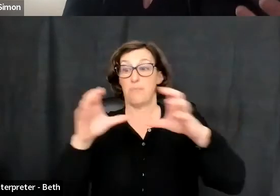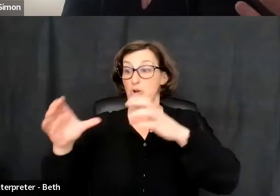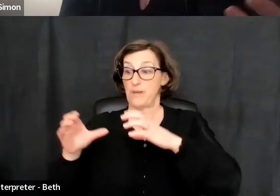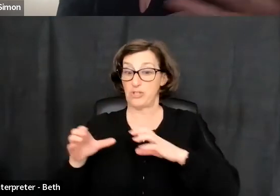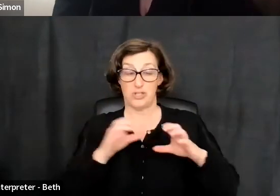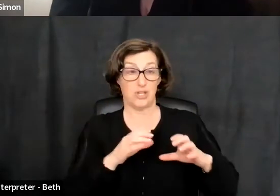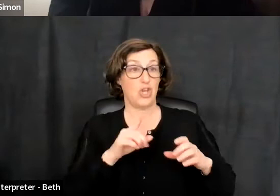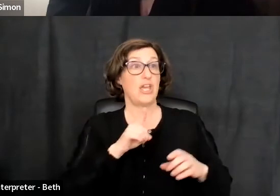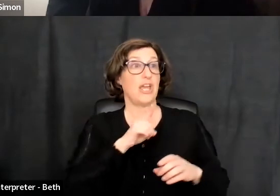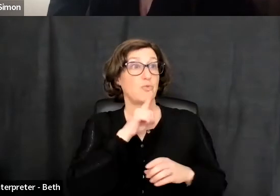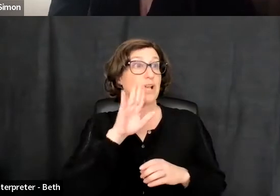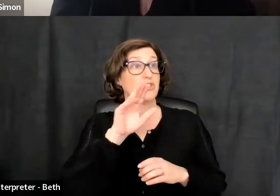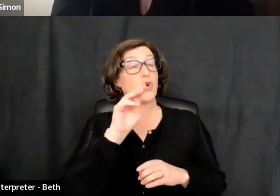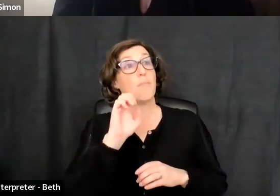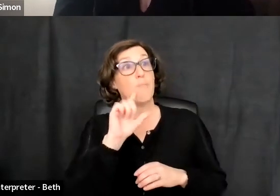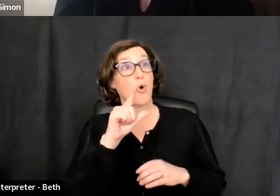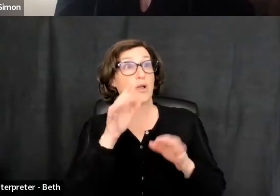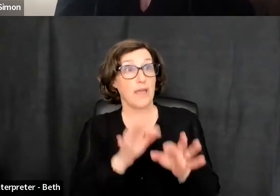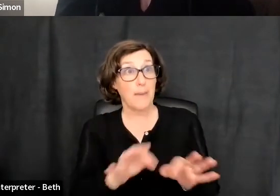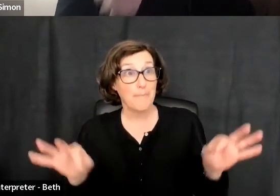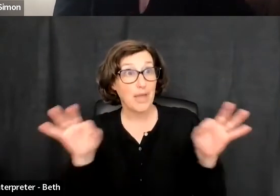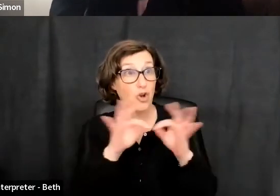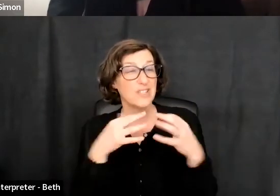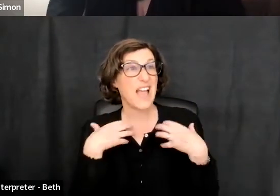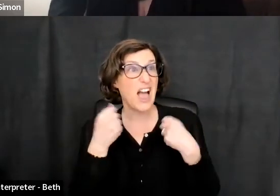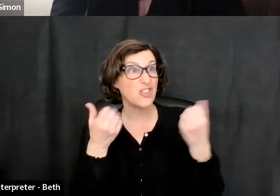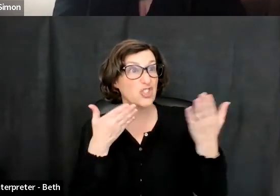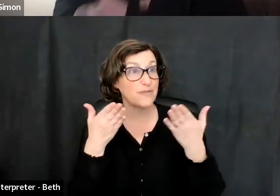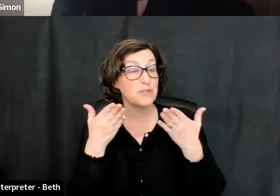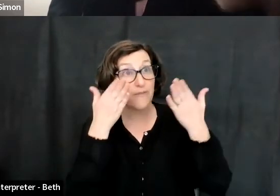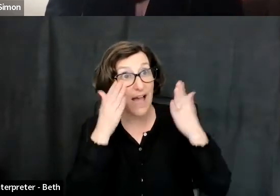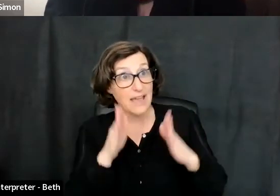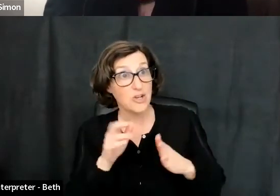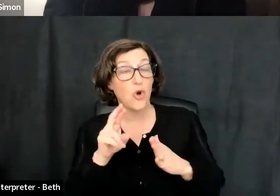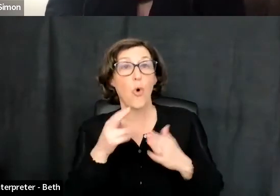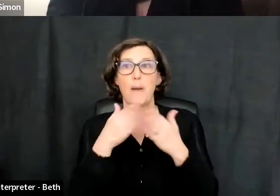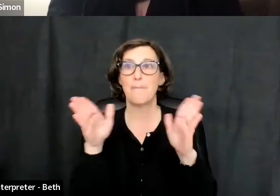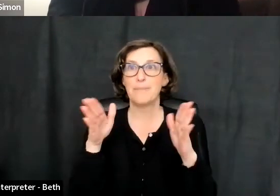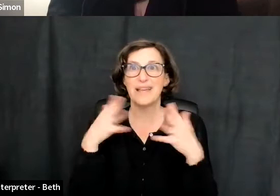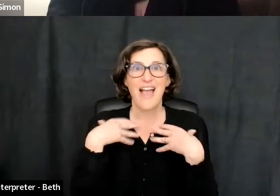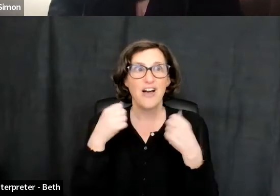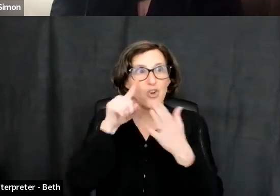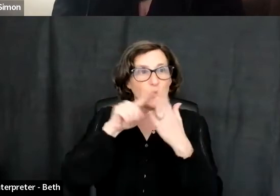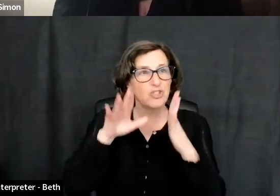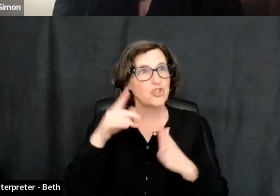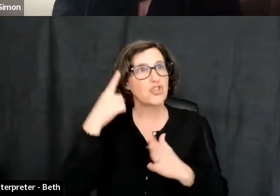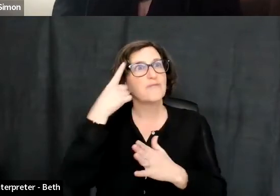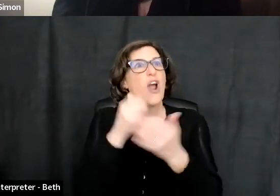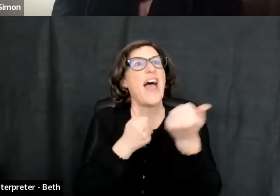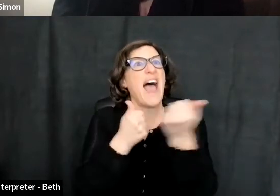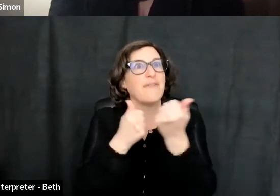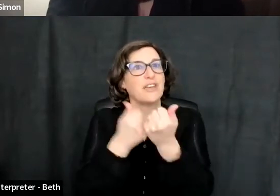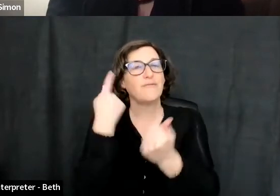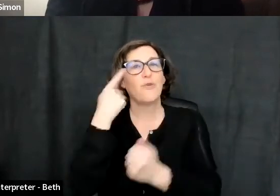your moral imperative as a health service provider or as a public health researcher is to advocate for